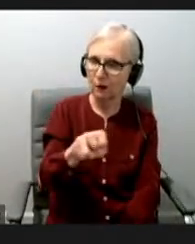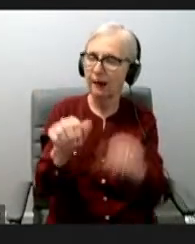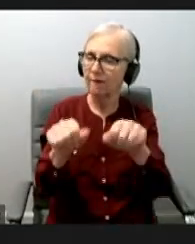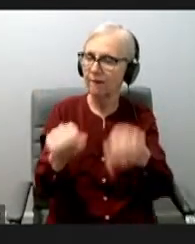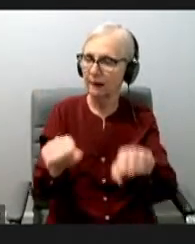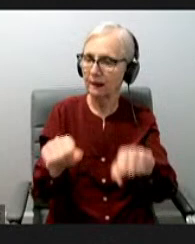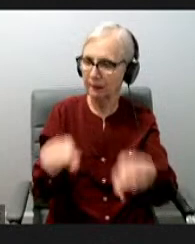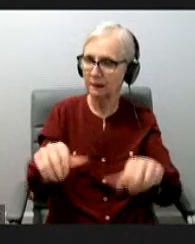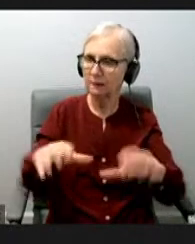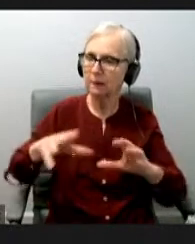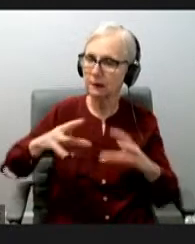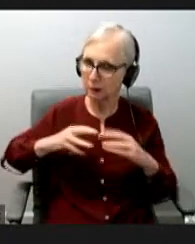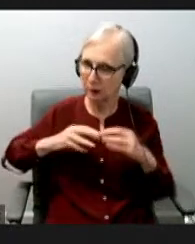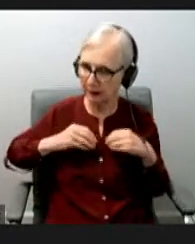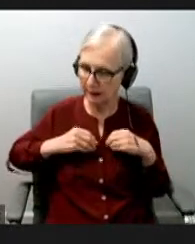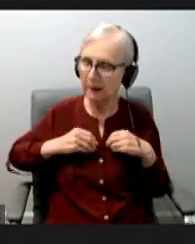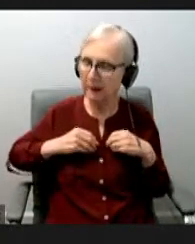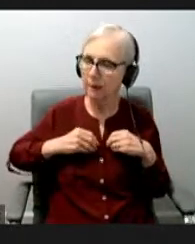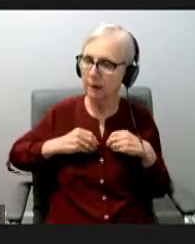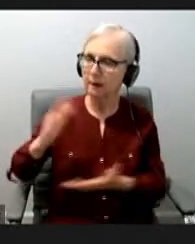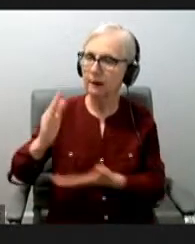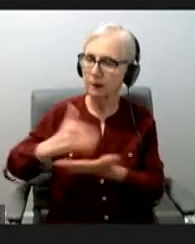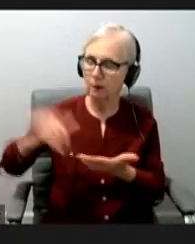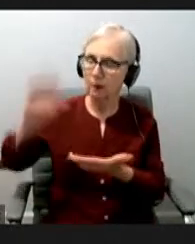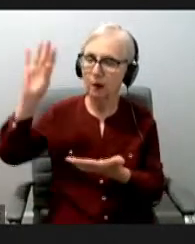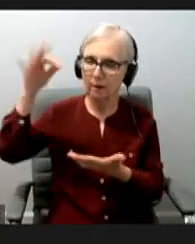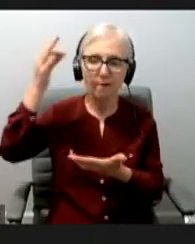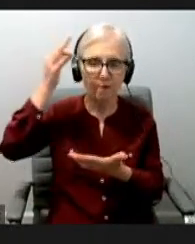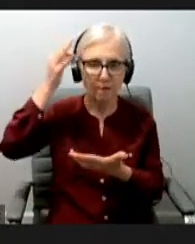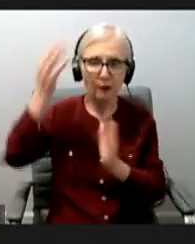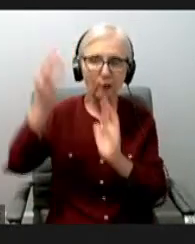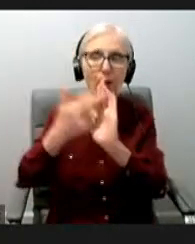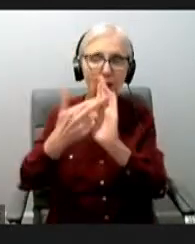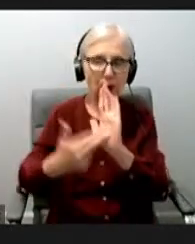to accept, which is part of the federal regulations.